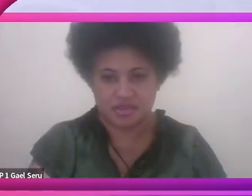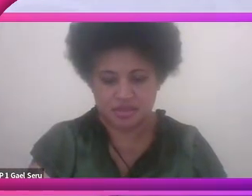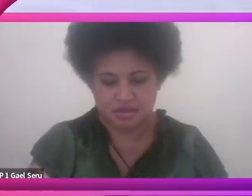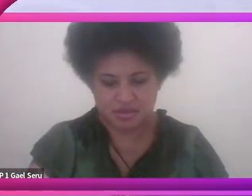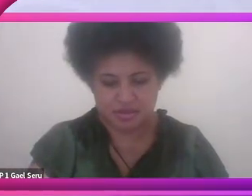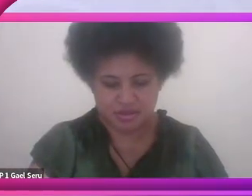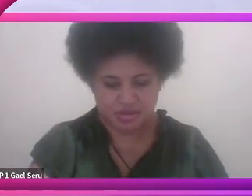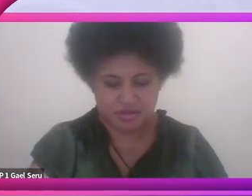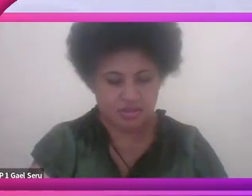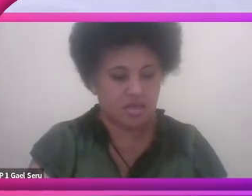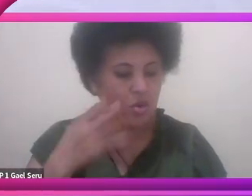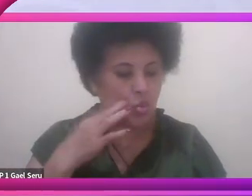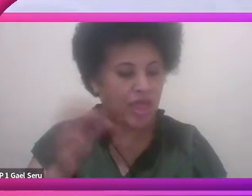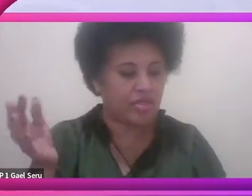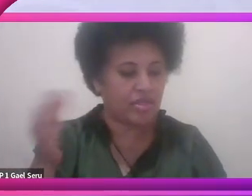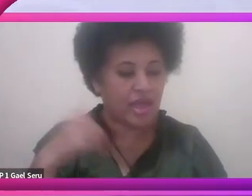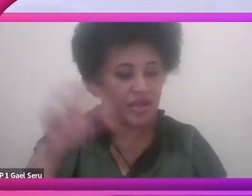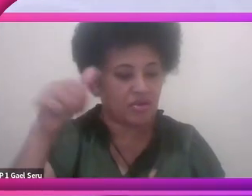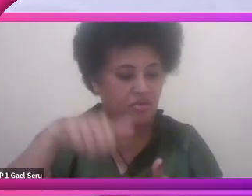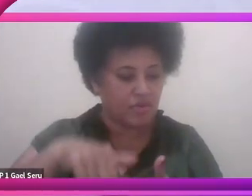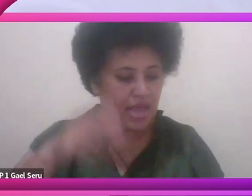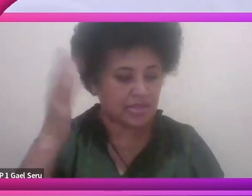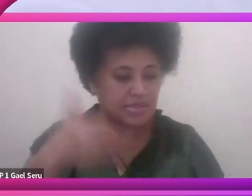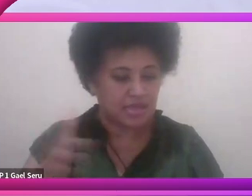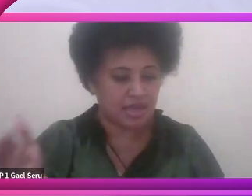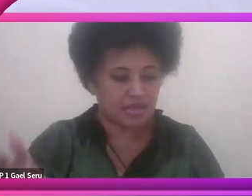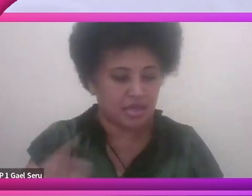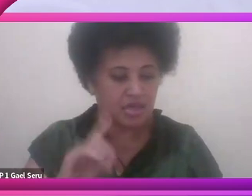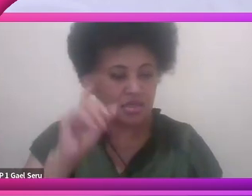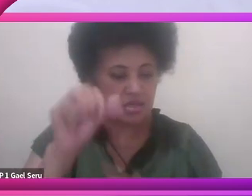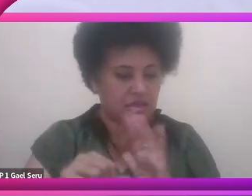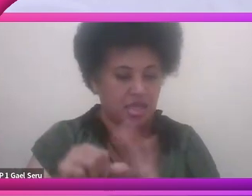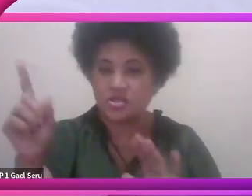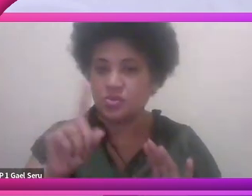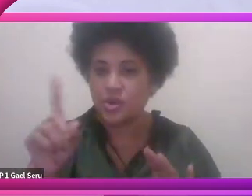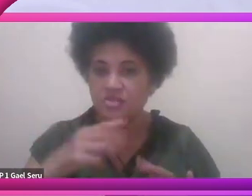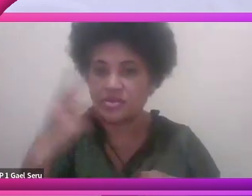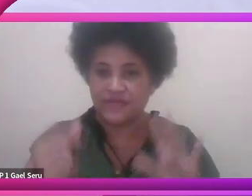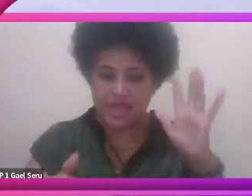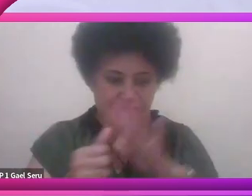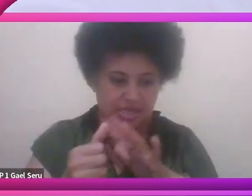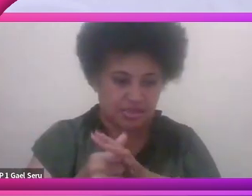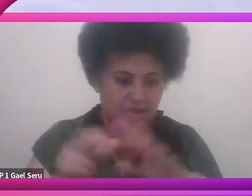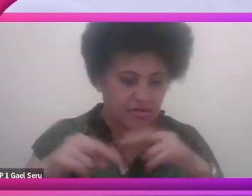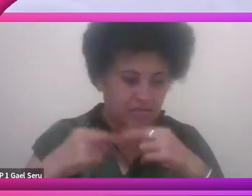when did that right start? What age that you have a right to access to the family planning? They